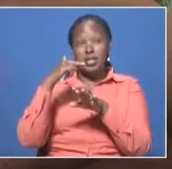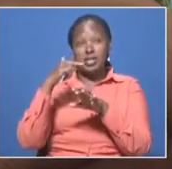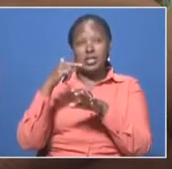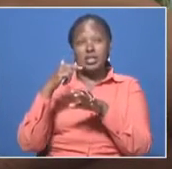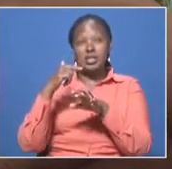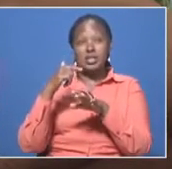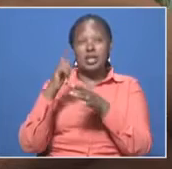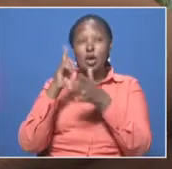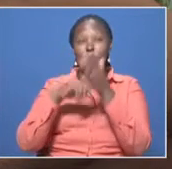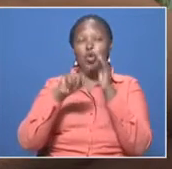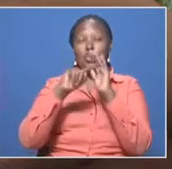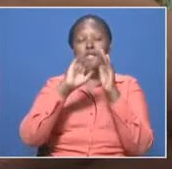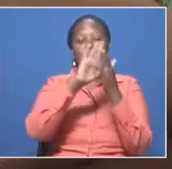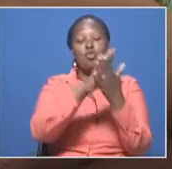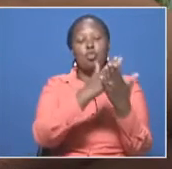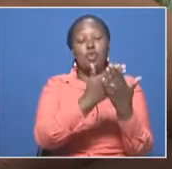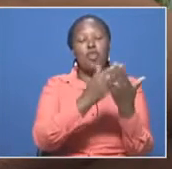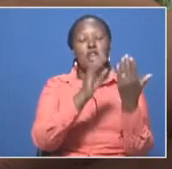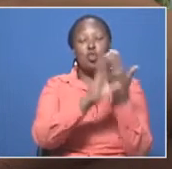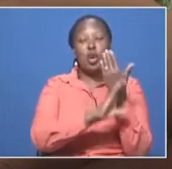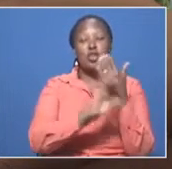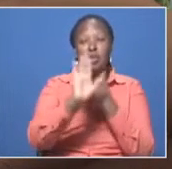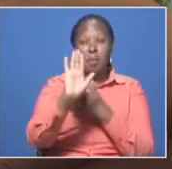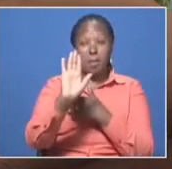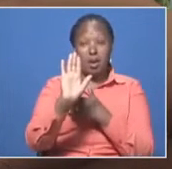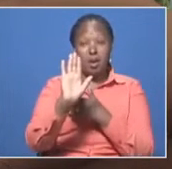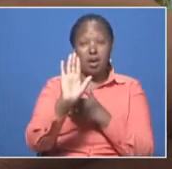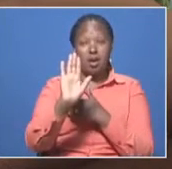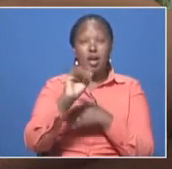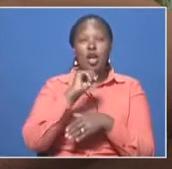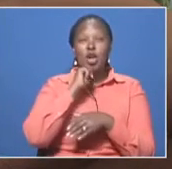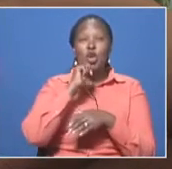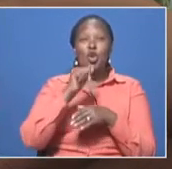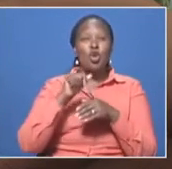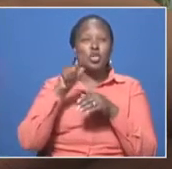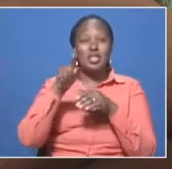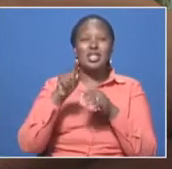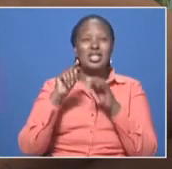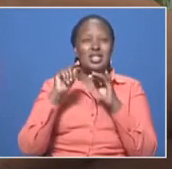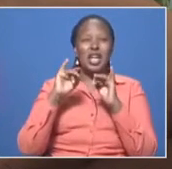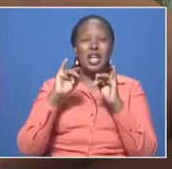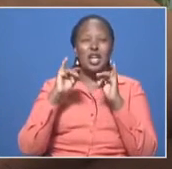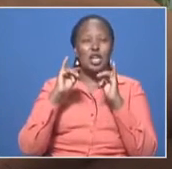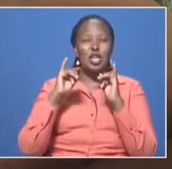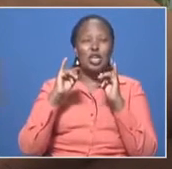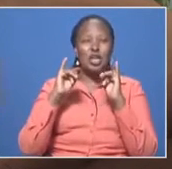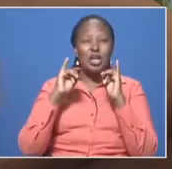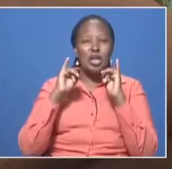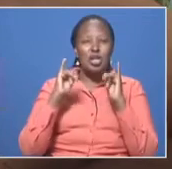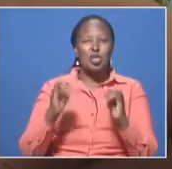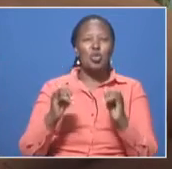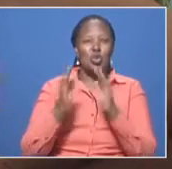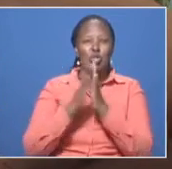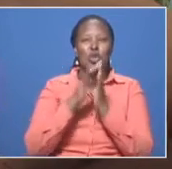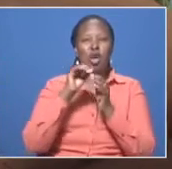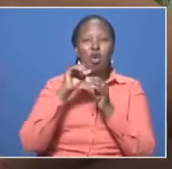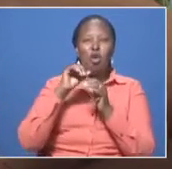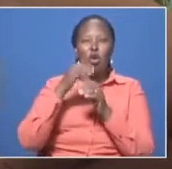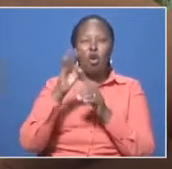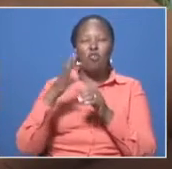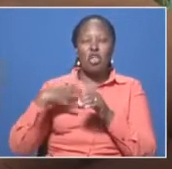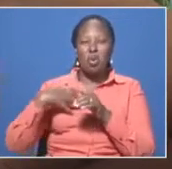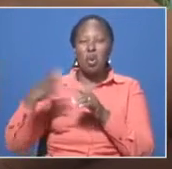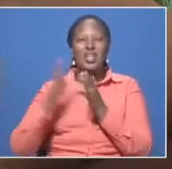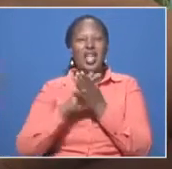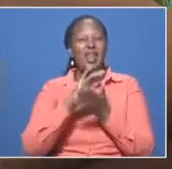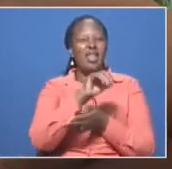going to provide to your country, not this new narrative of dynasties and whatever